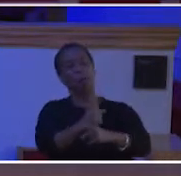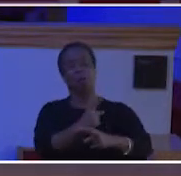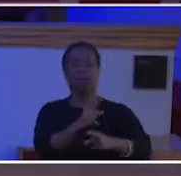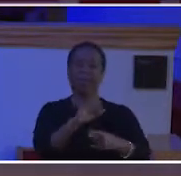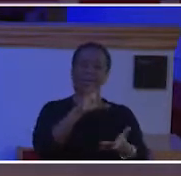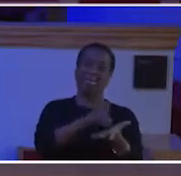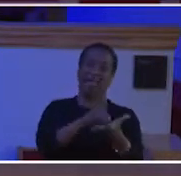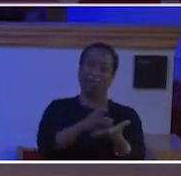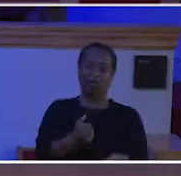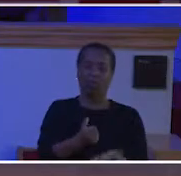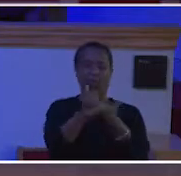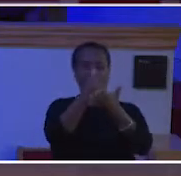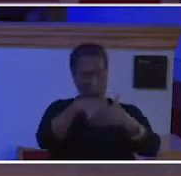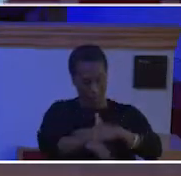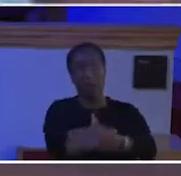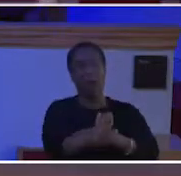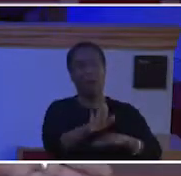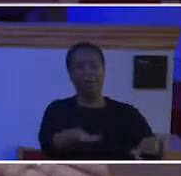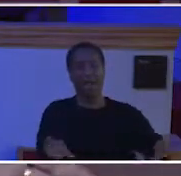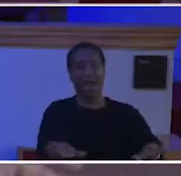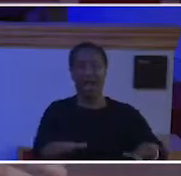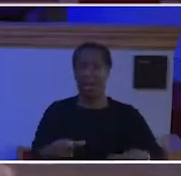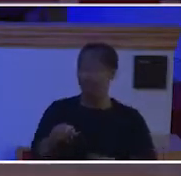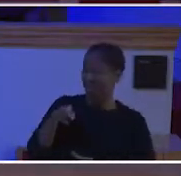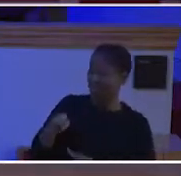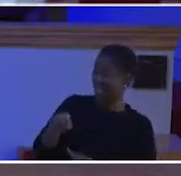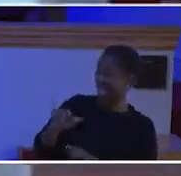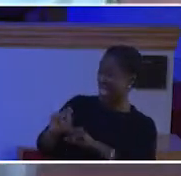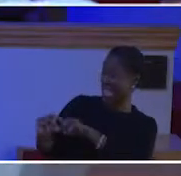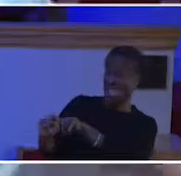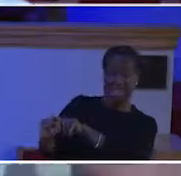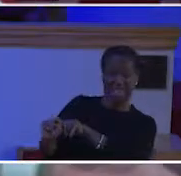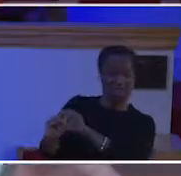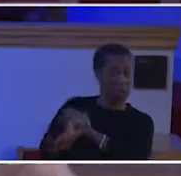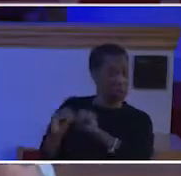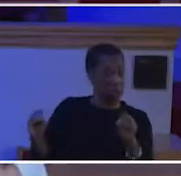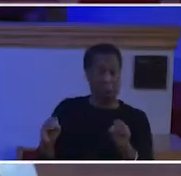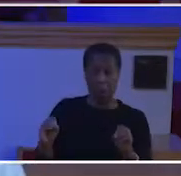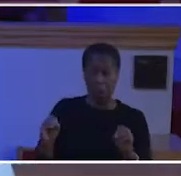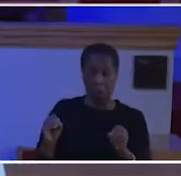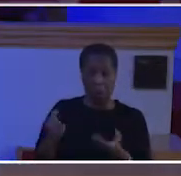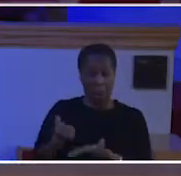child. But no, there's no room in an inn, no midwife,